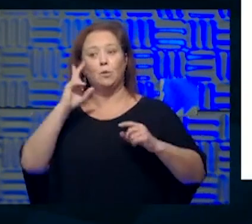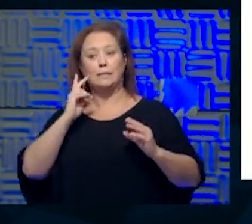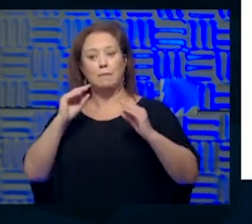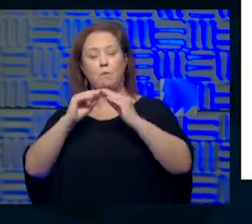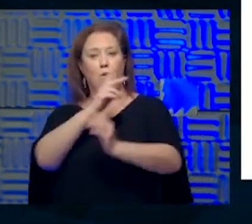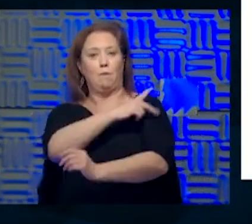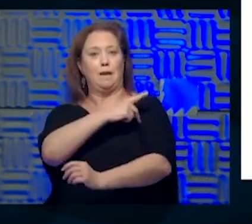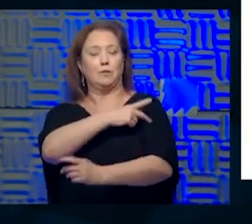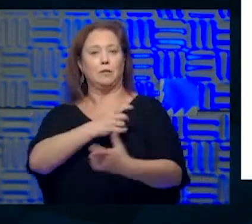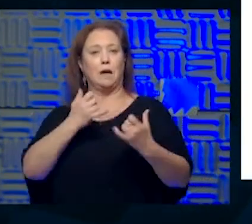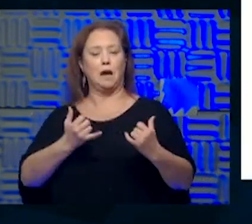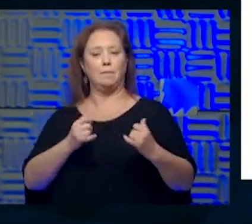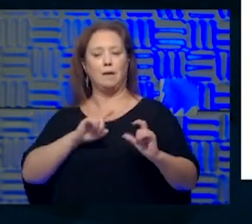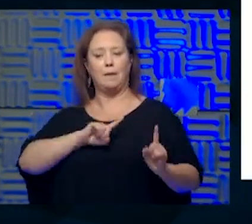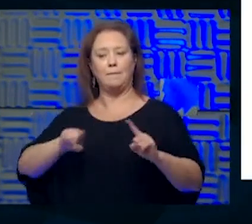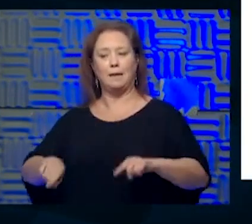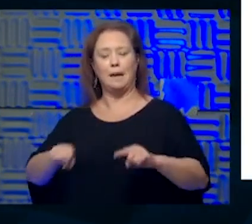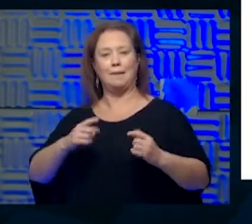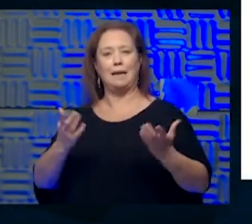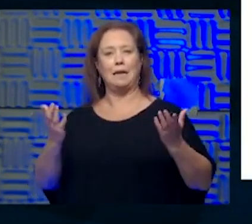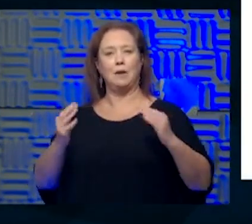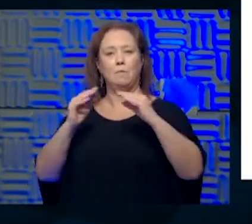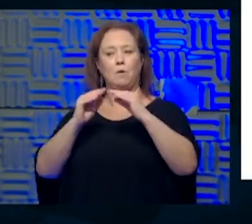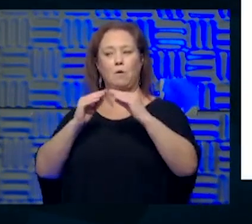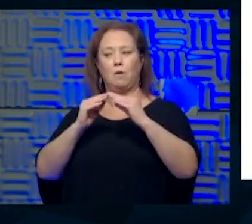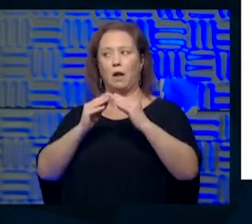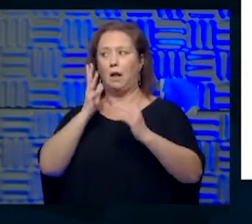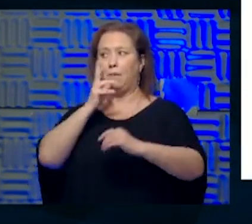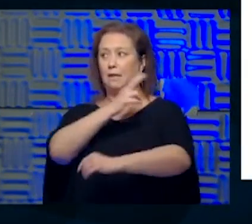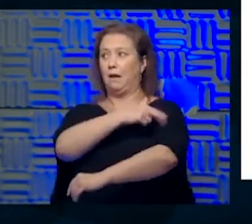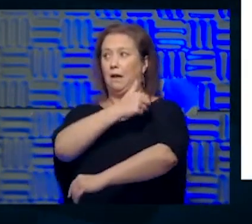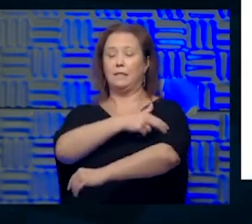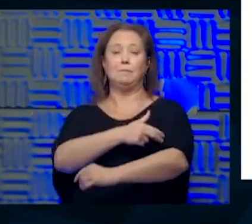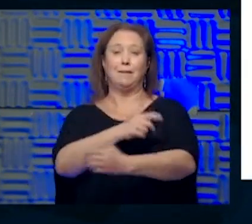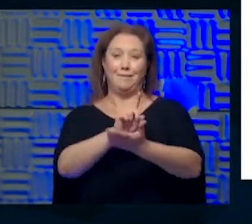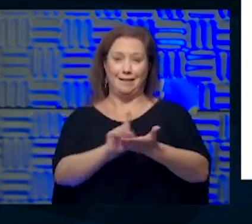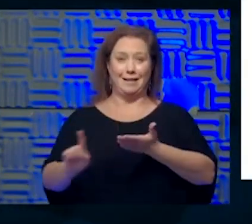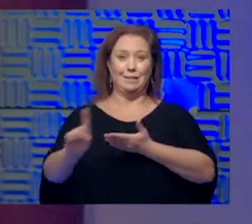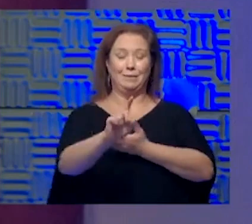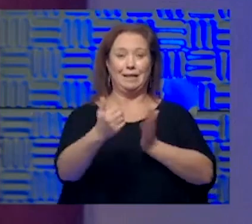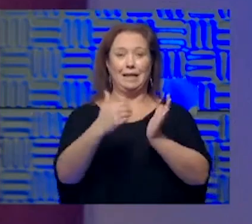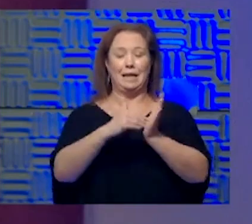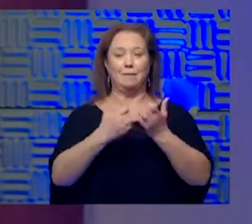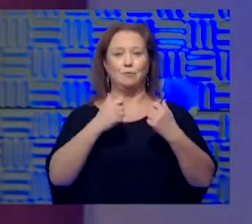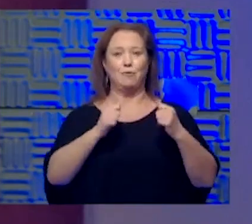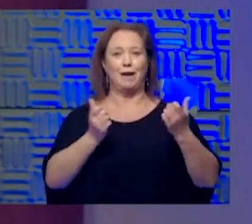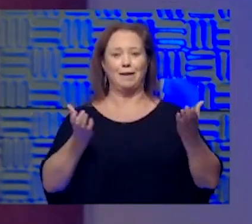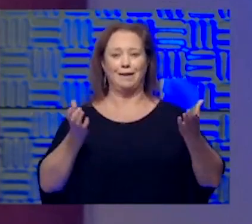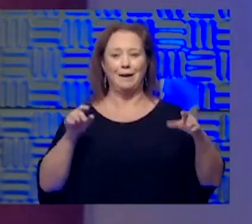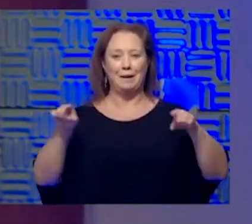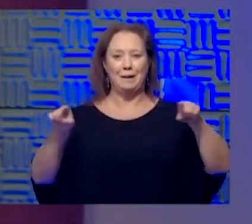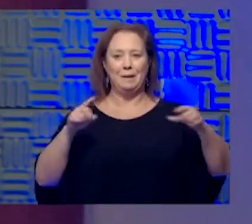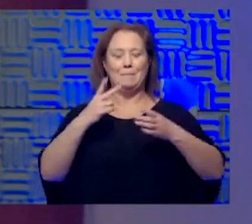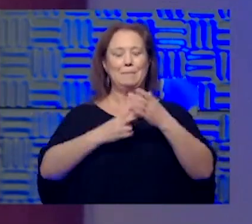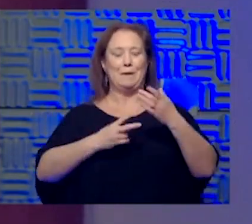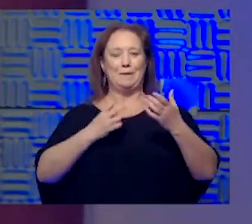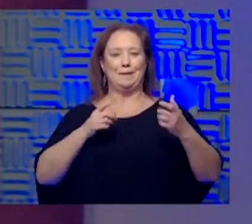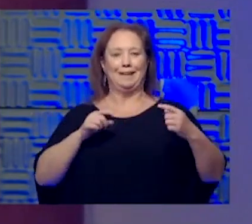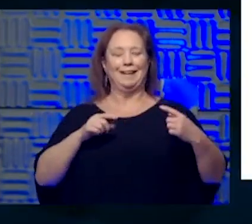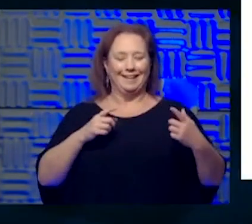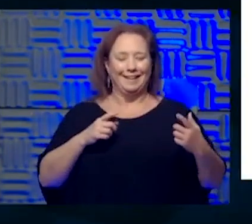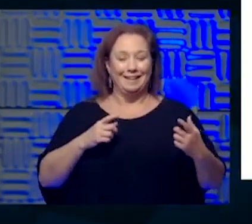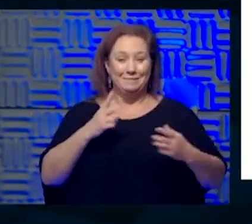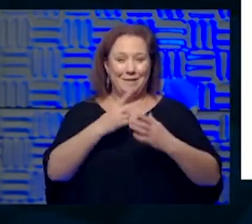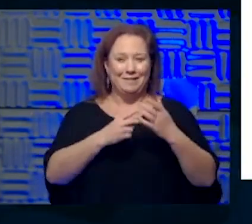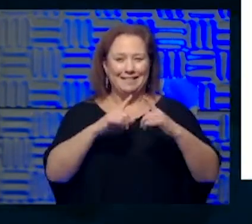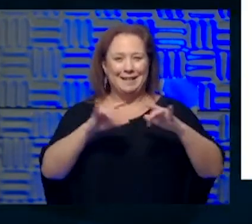I'm here a little more, and I'll be with you guys actually in the hospital next week. So trying to juggle all these things. But